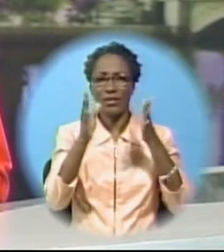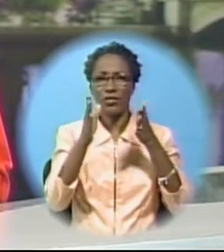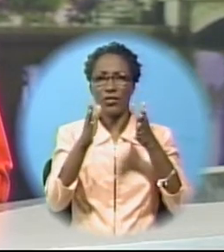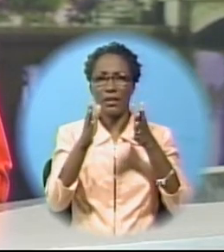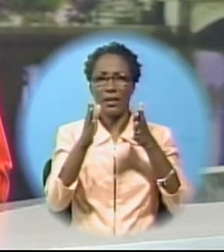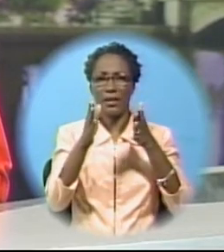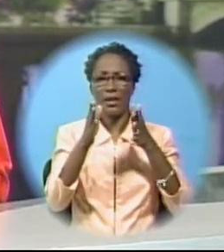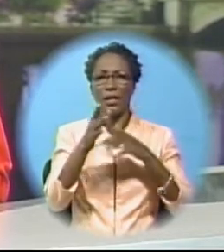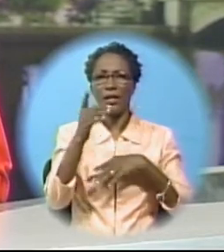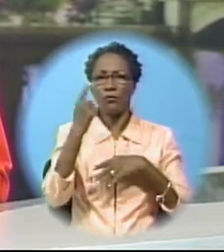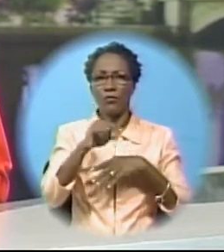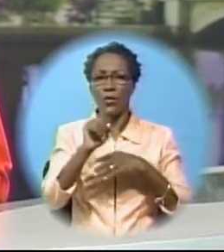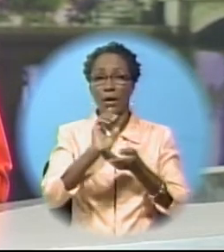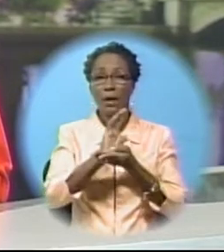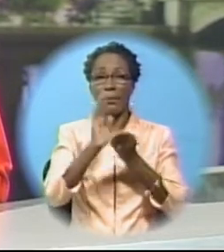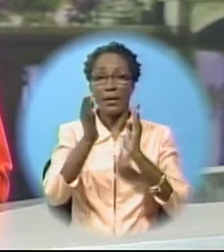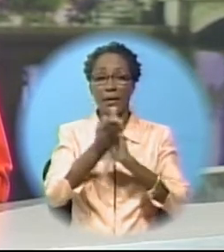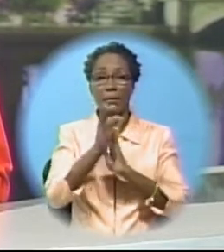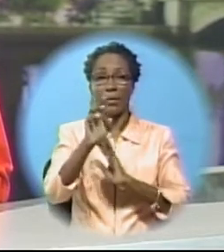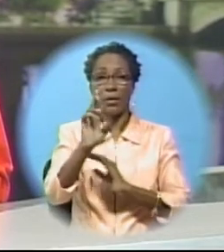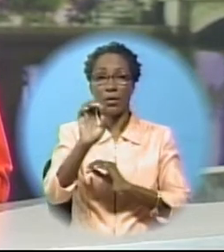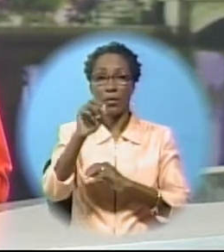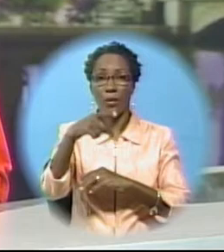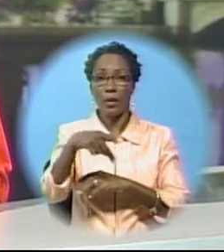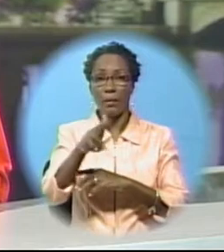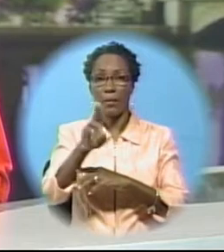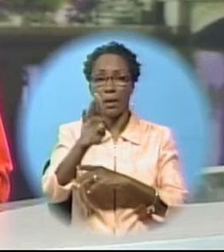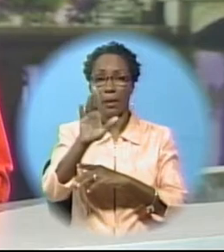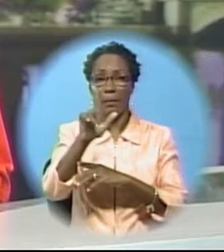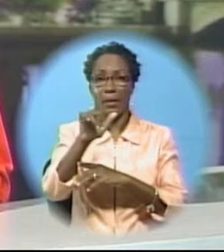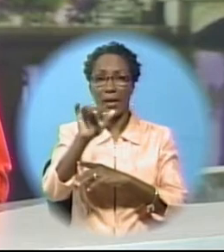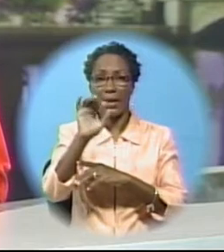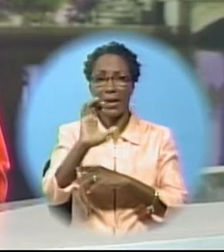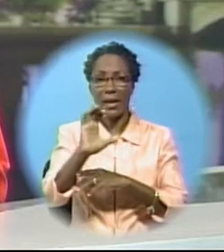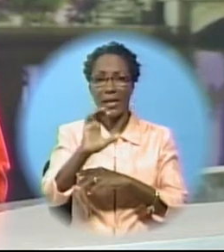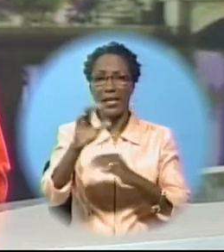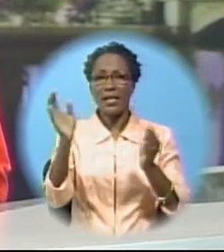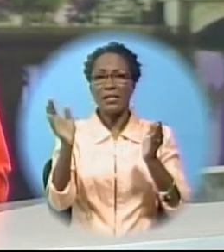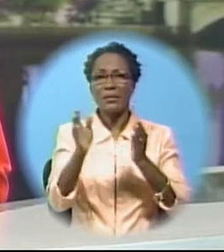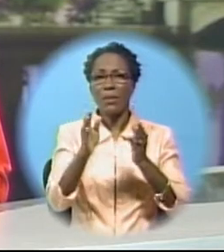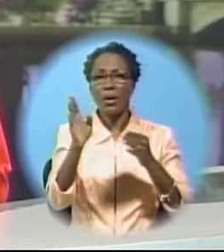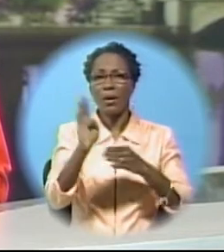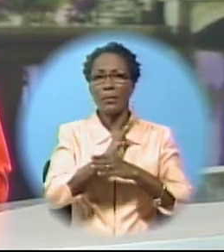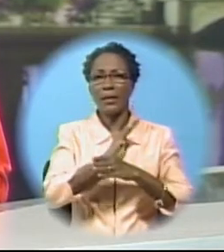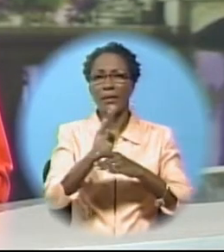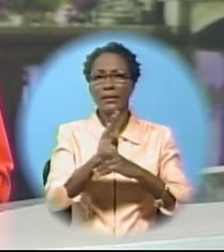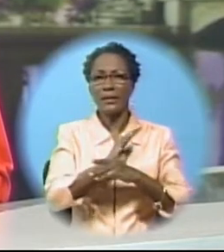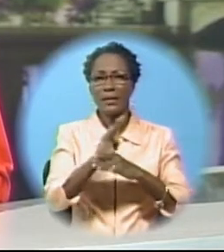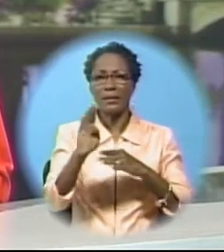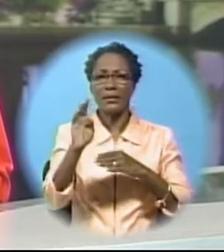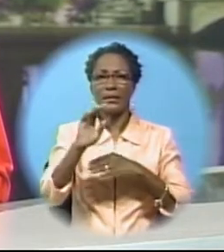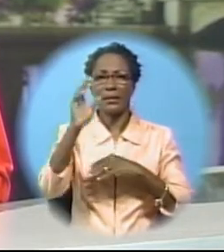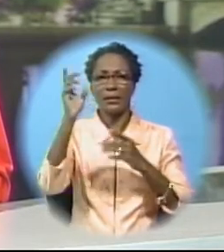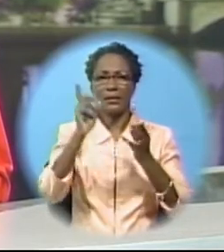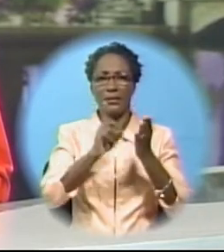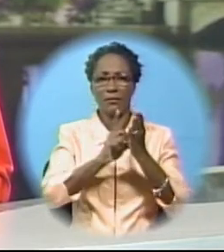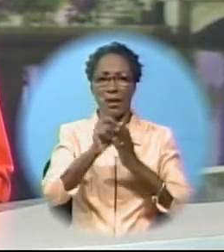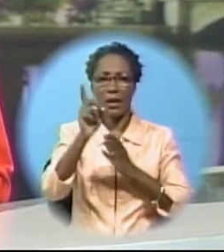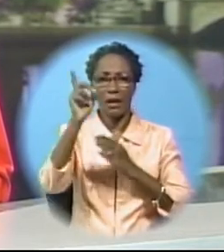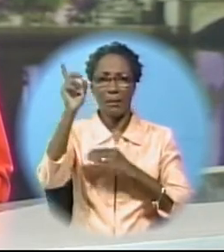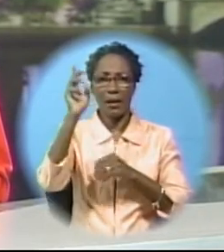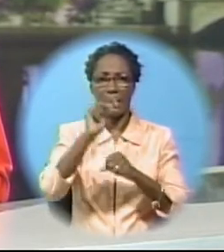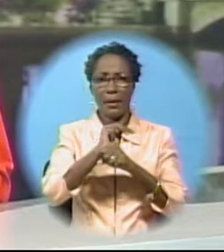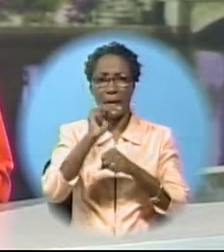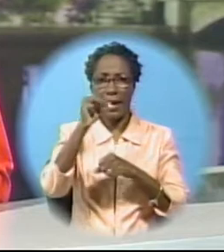republic. While Minister of Industry, International Business, Commerce and Small Business Development, Donville Ennis, respects those who oppose